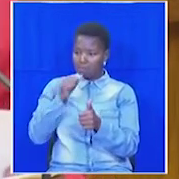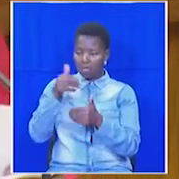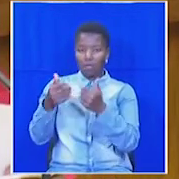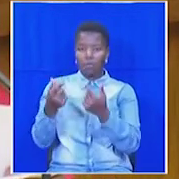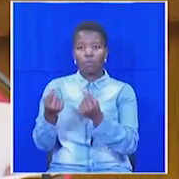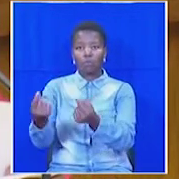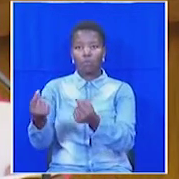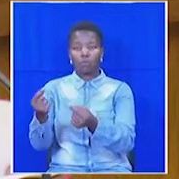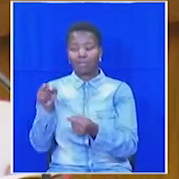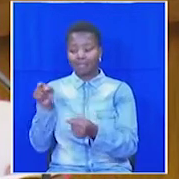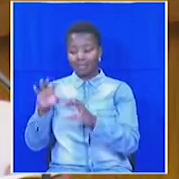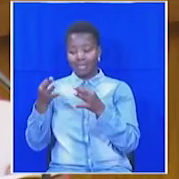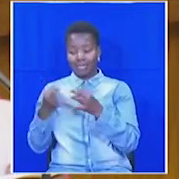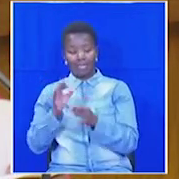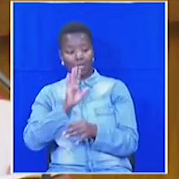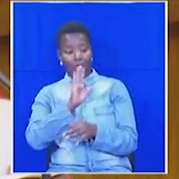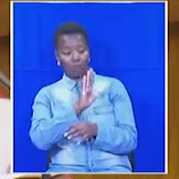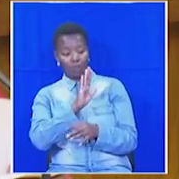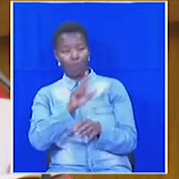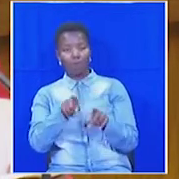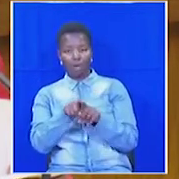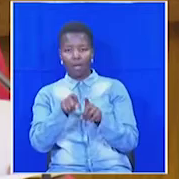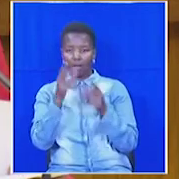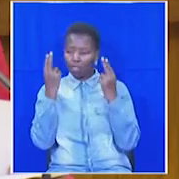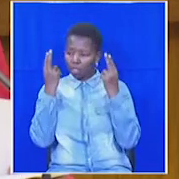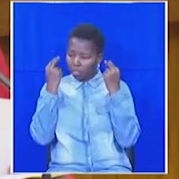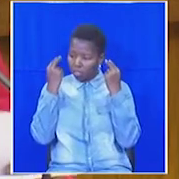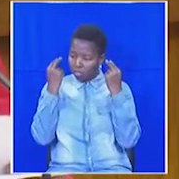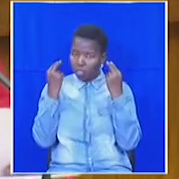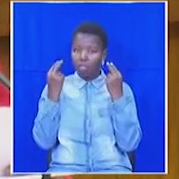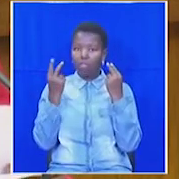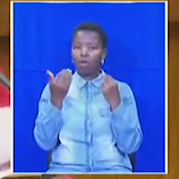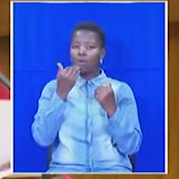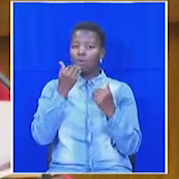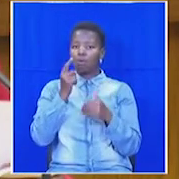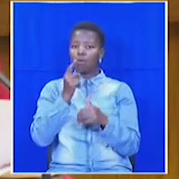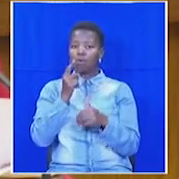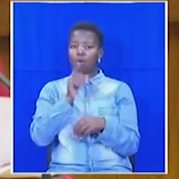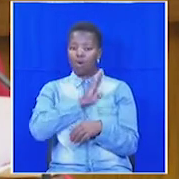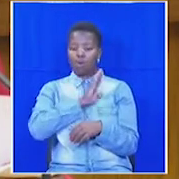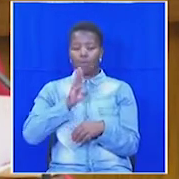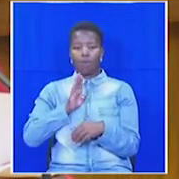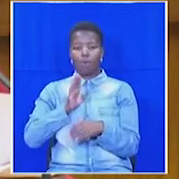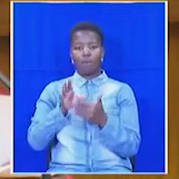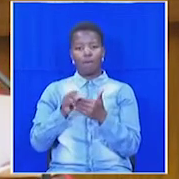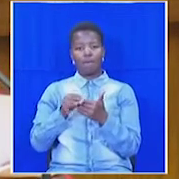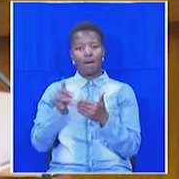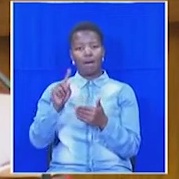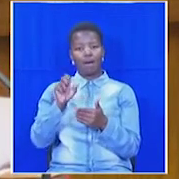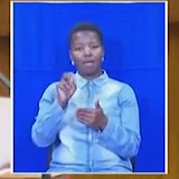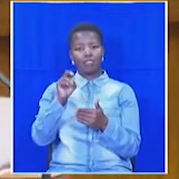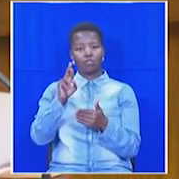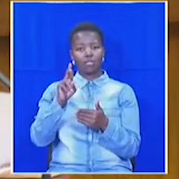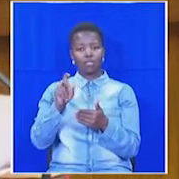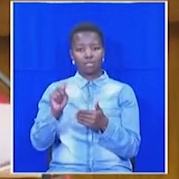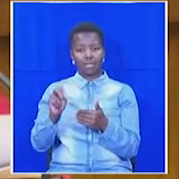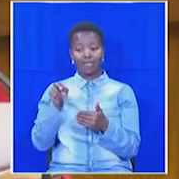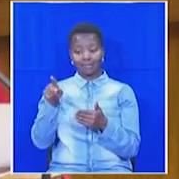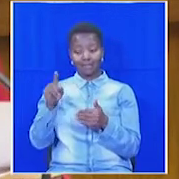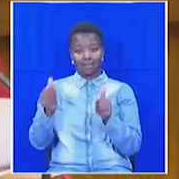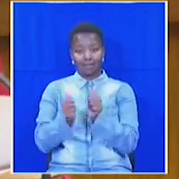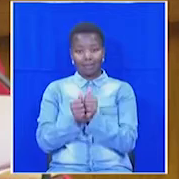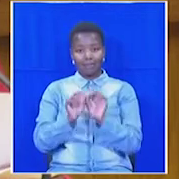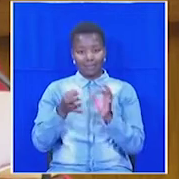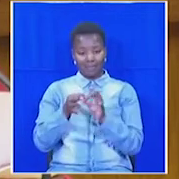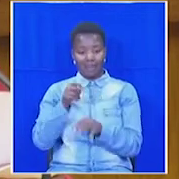Minister, and the puppet you appointed to the Transnet board, Mr. Sham, who happened to be a business associate of the